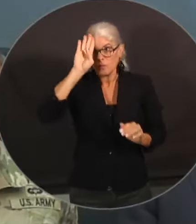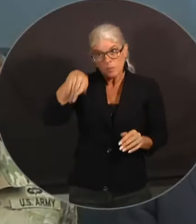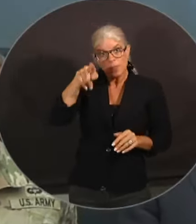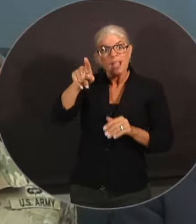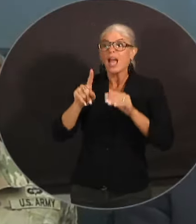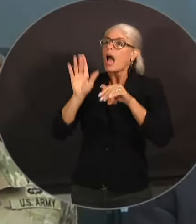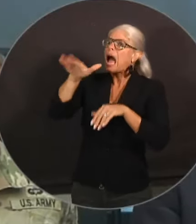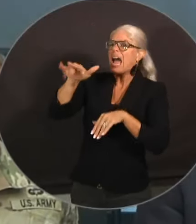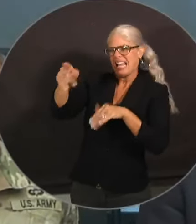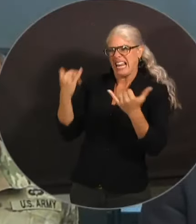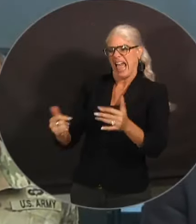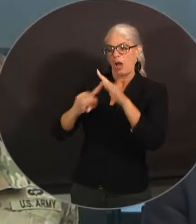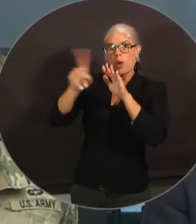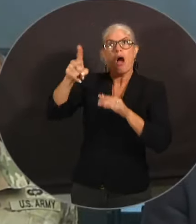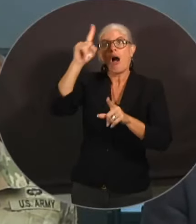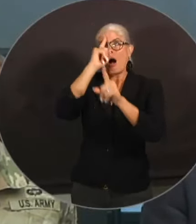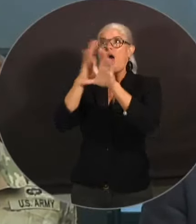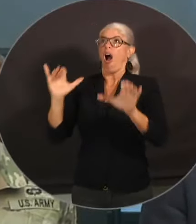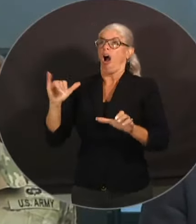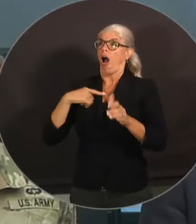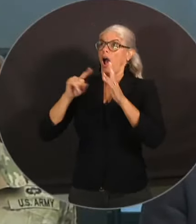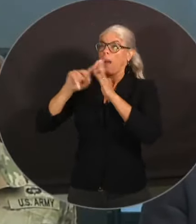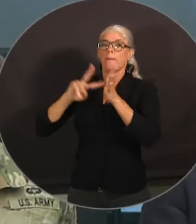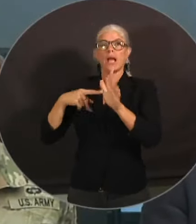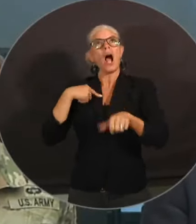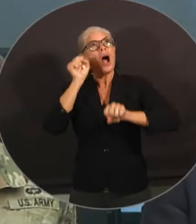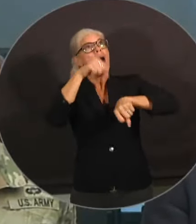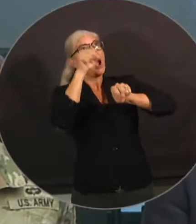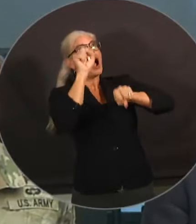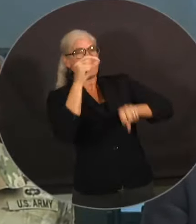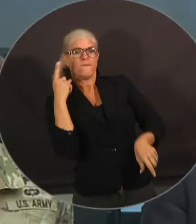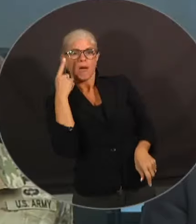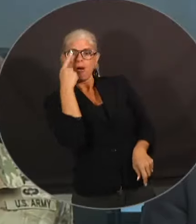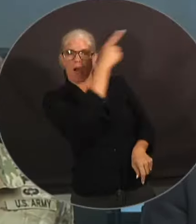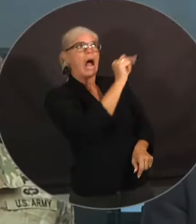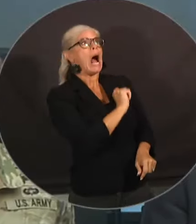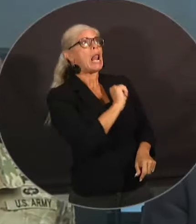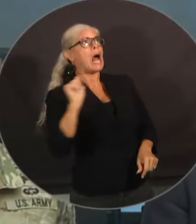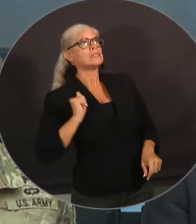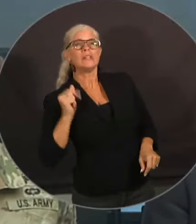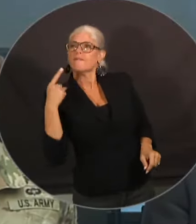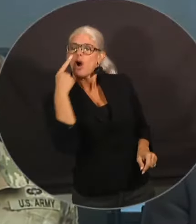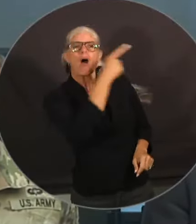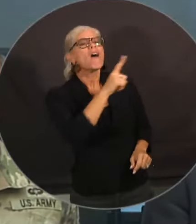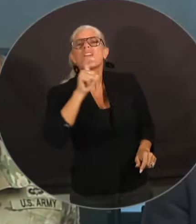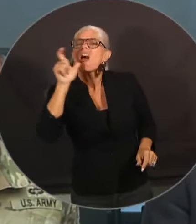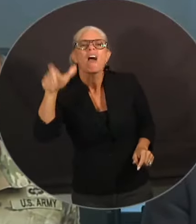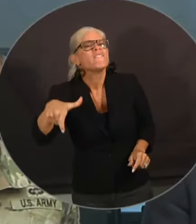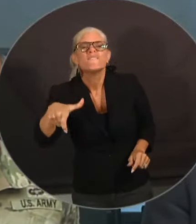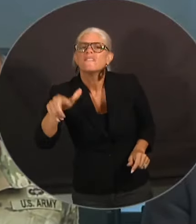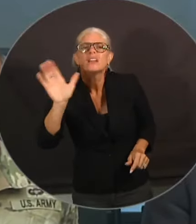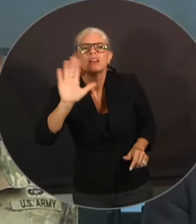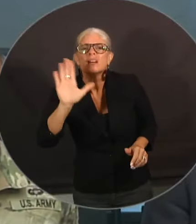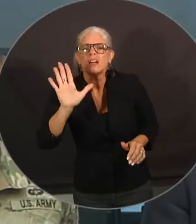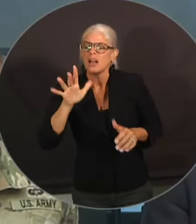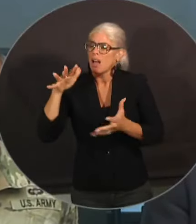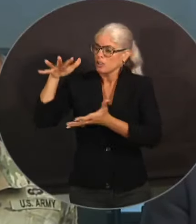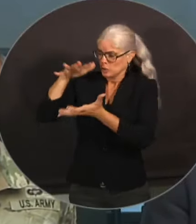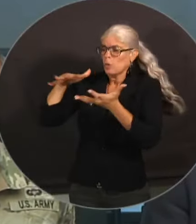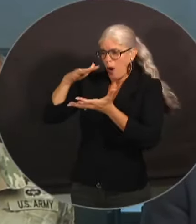fact, as the governor said yesterday, it's probably not the best place to go is up towards Georgia, as this is where that storm is going to go and dump a lot of